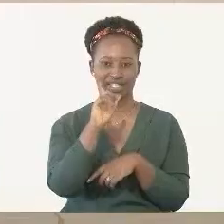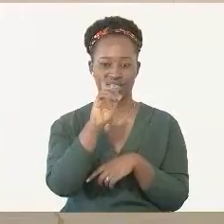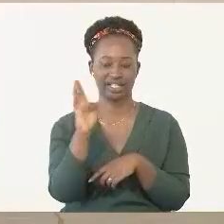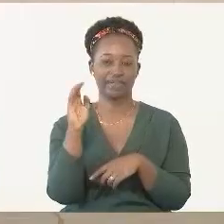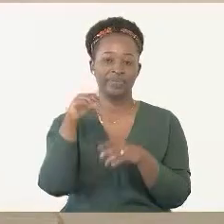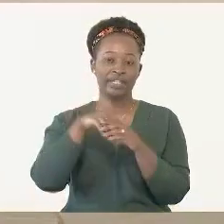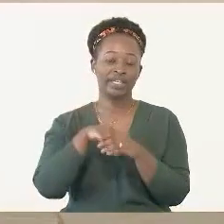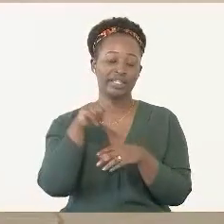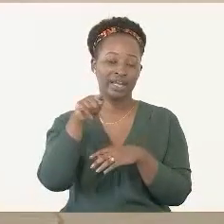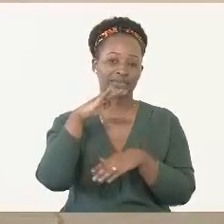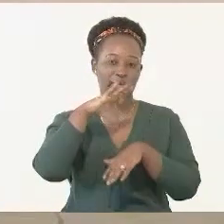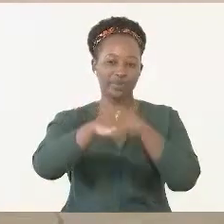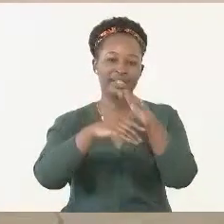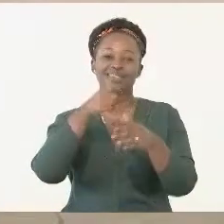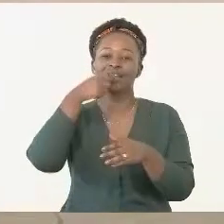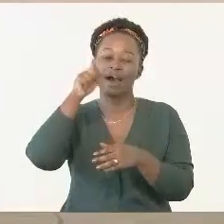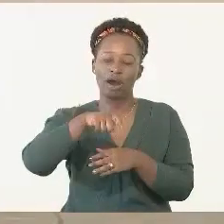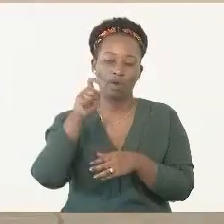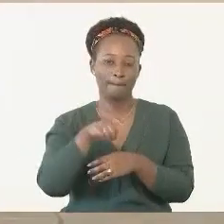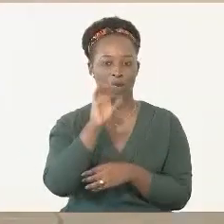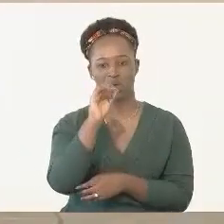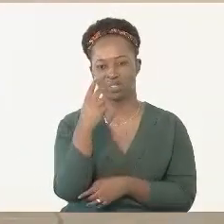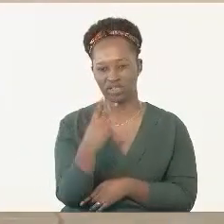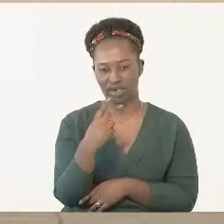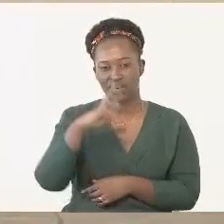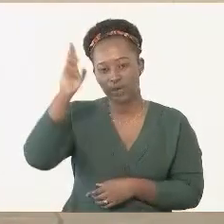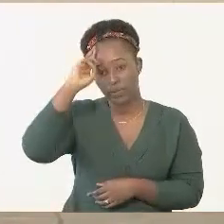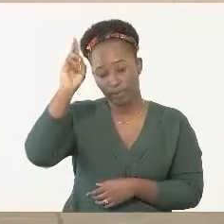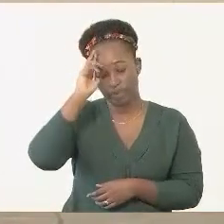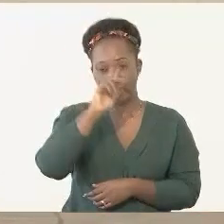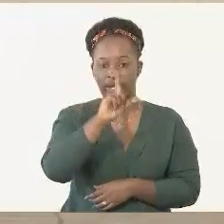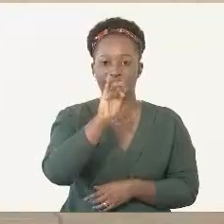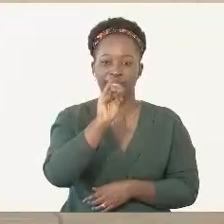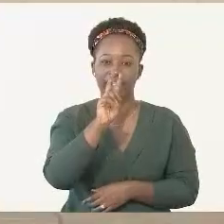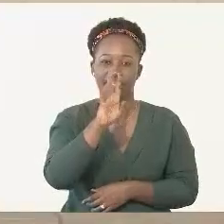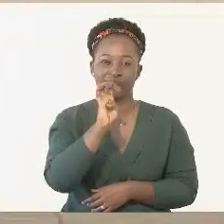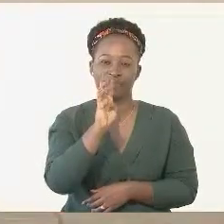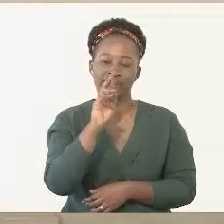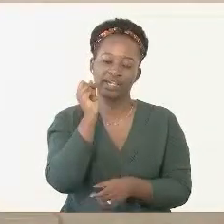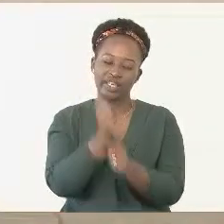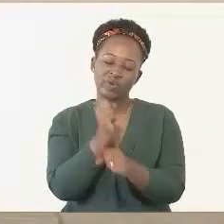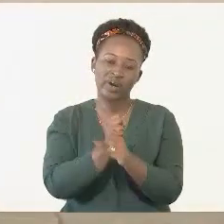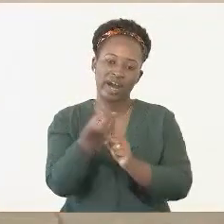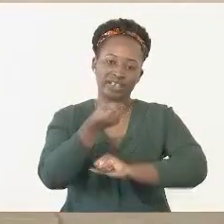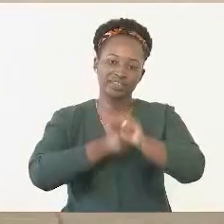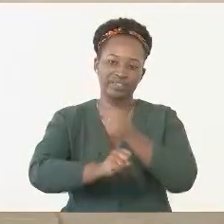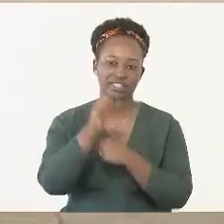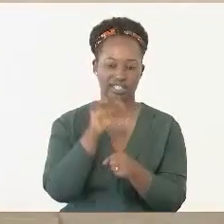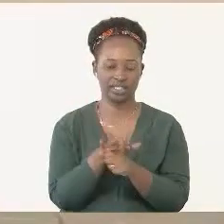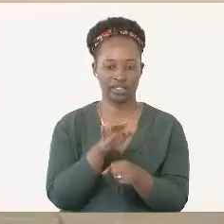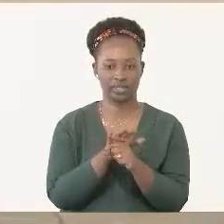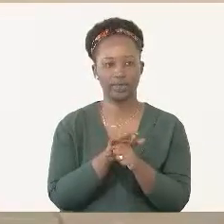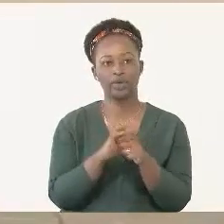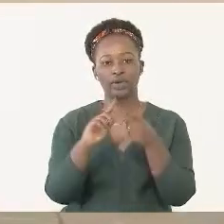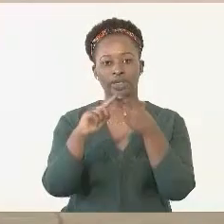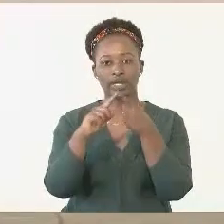need for oxygen. Remember, the liver does a lot of activities. One of them